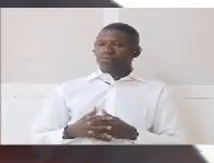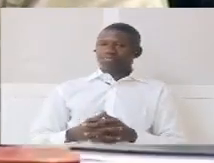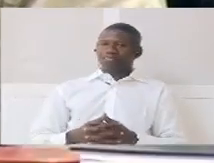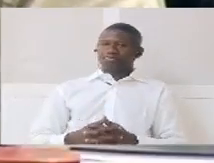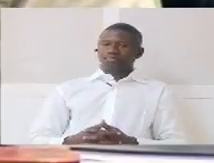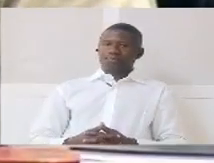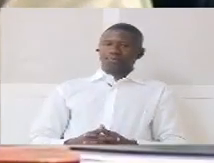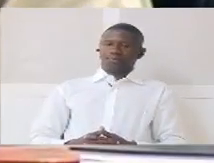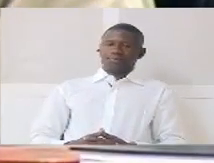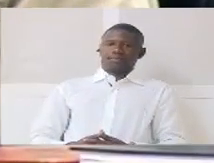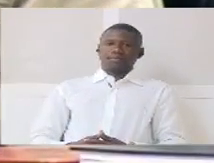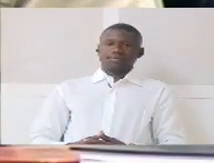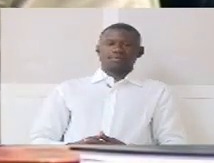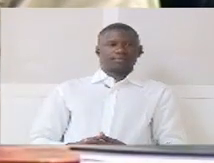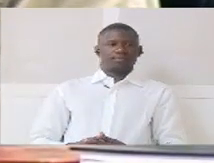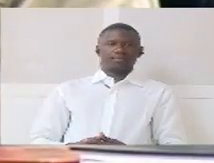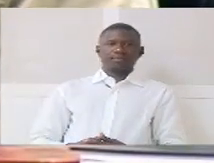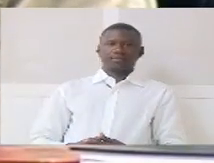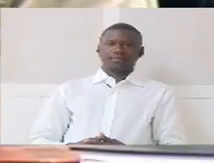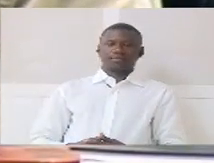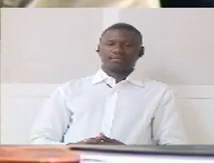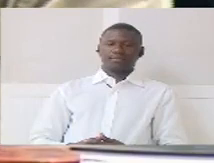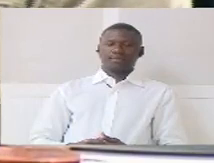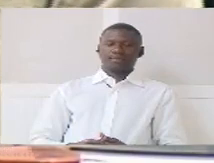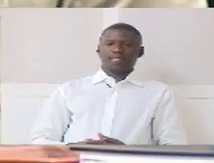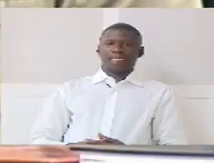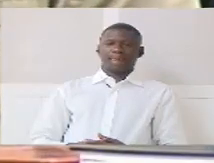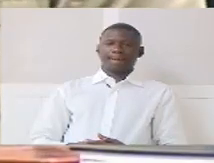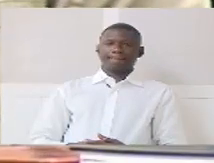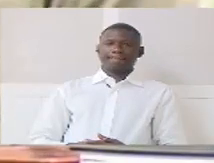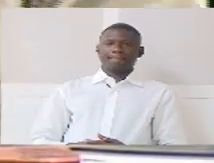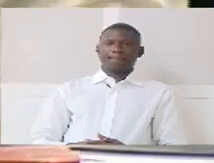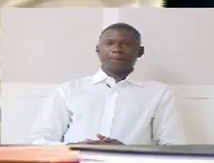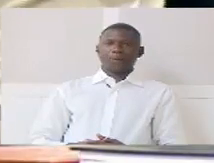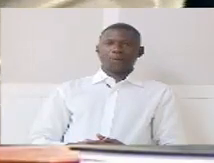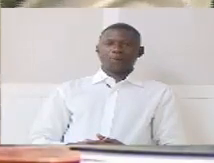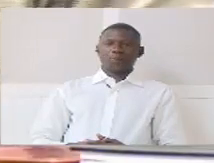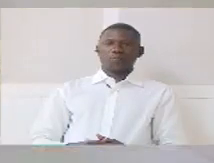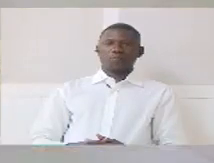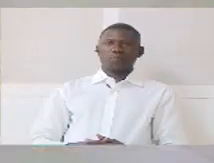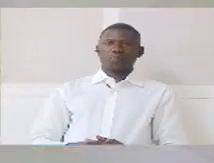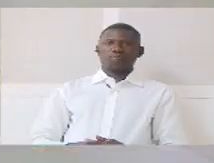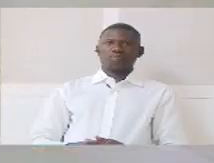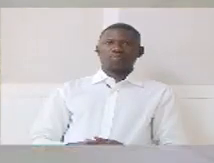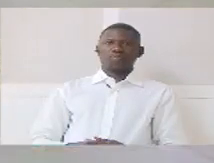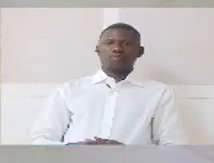kala menna bitun silang ate yokko soundi commissioner lela karola fomo be soto la membe nyinin kala commissioner ko.